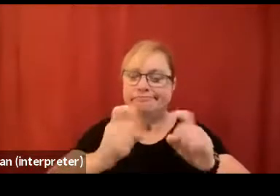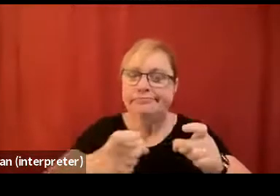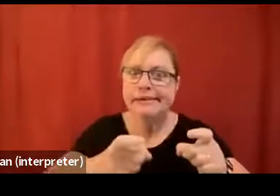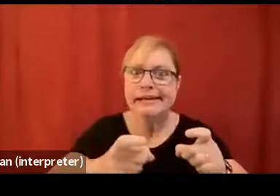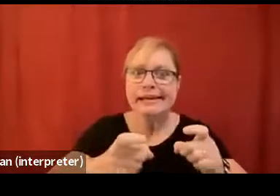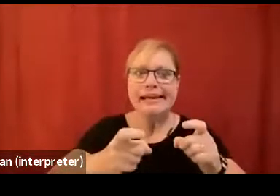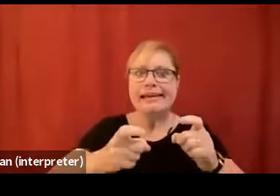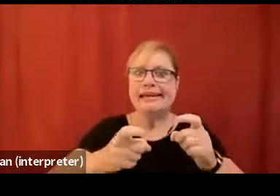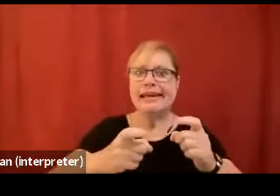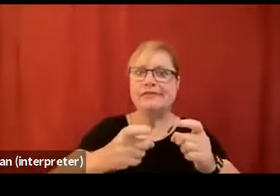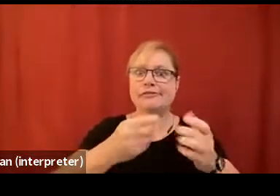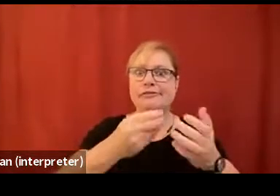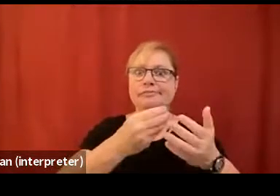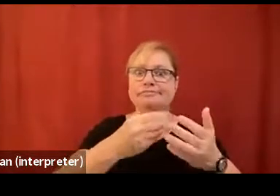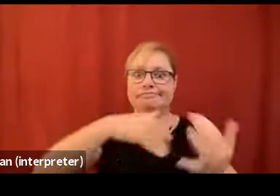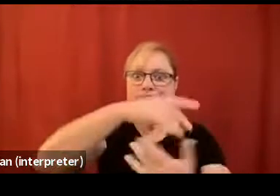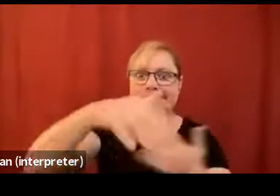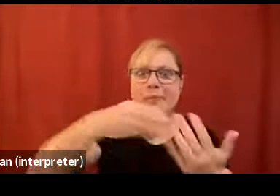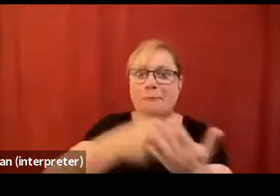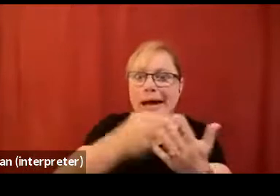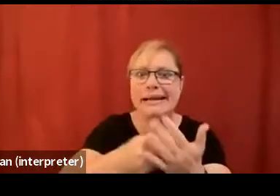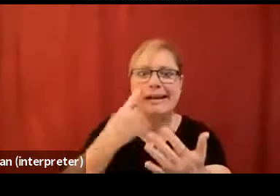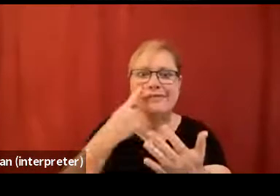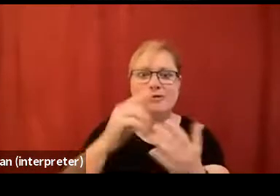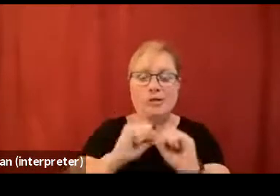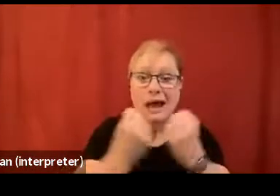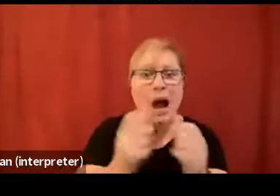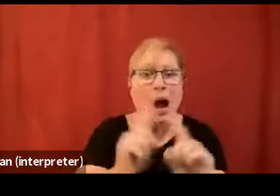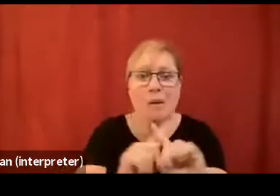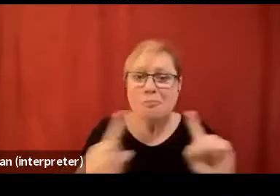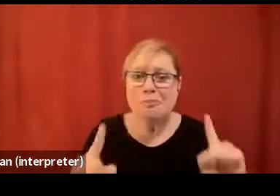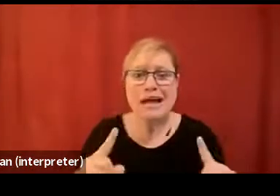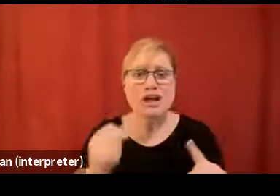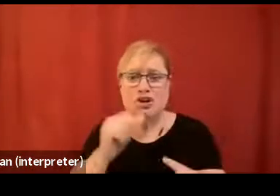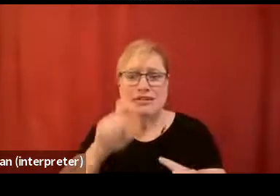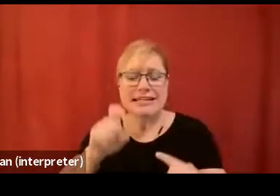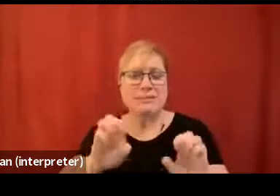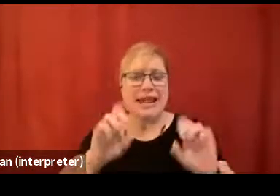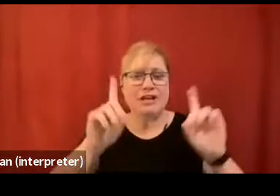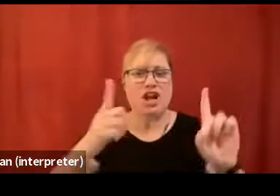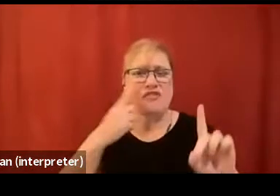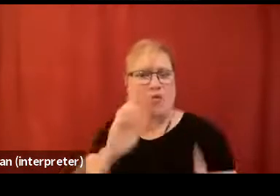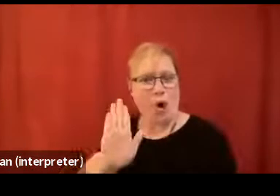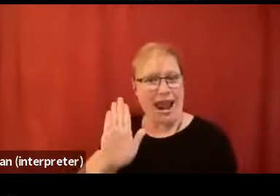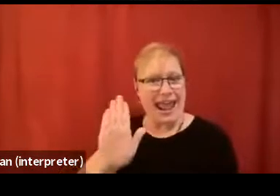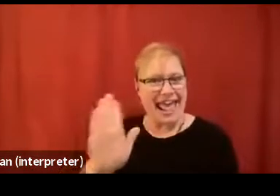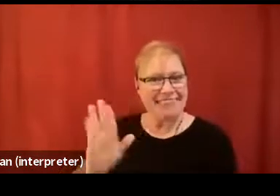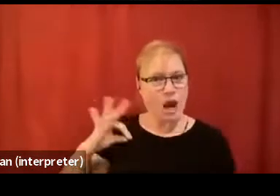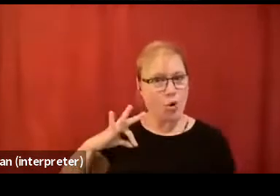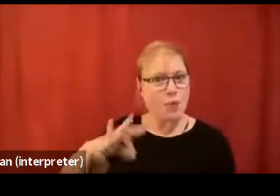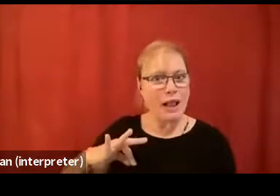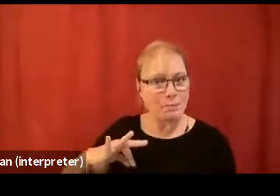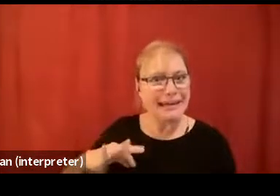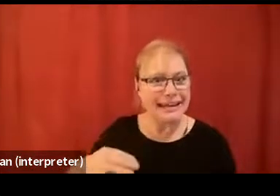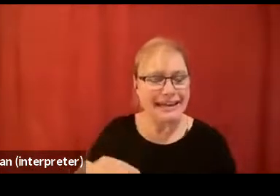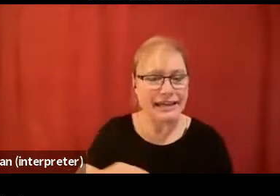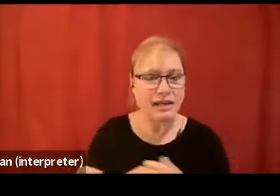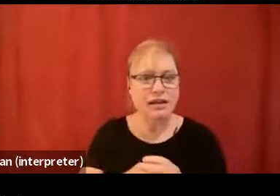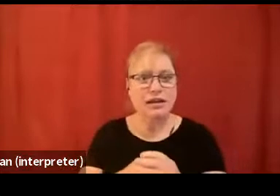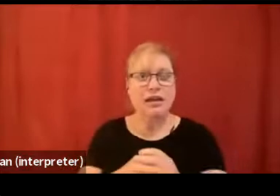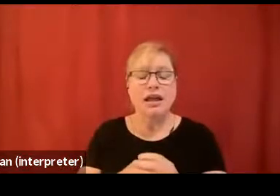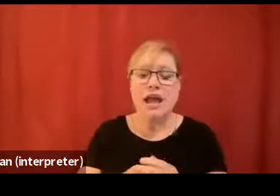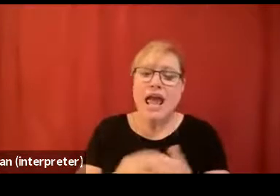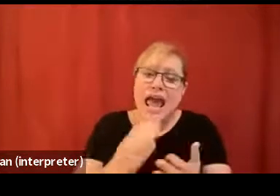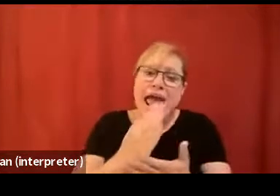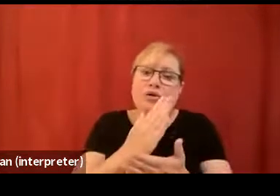they need to be educated for their own well-being, for the well-being of their societies. And of course, economic growth for them and their families is part